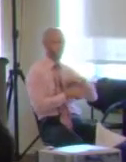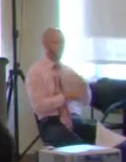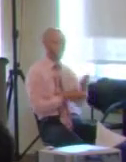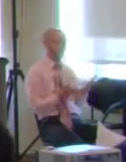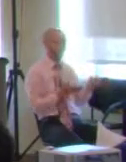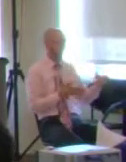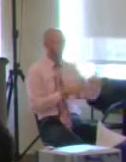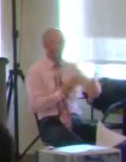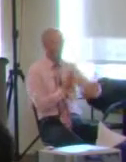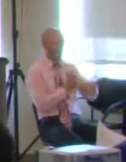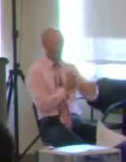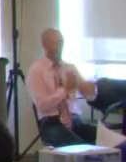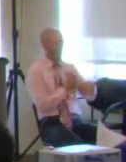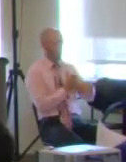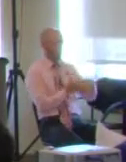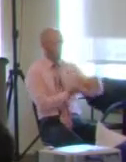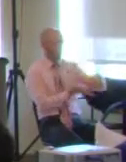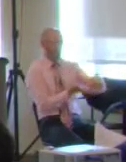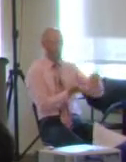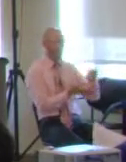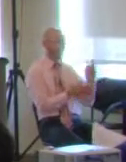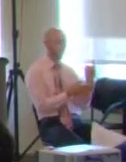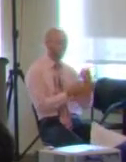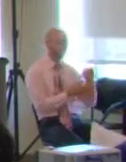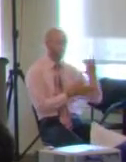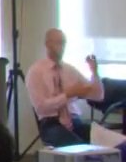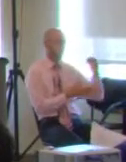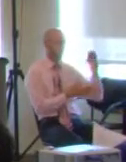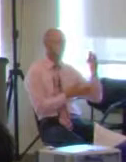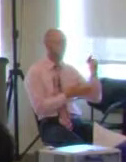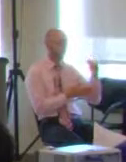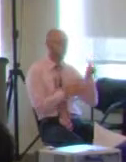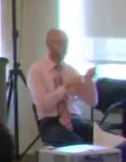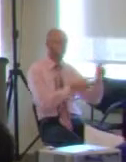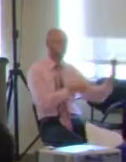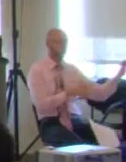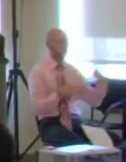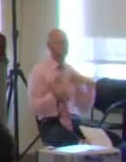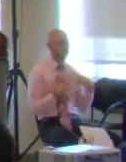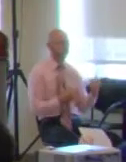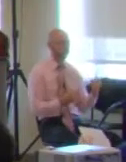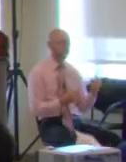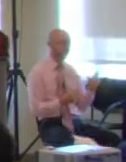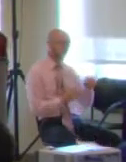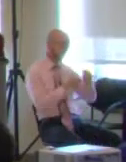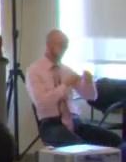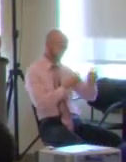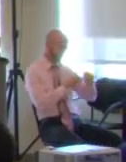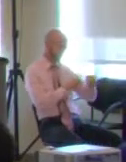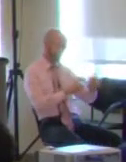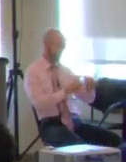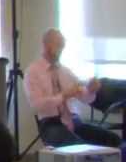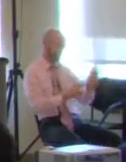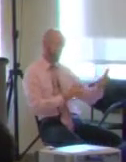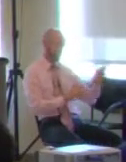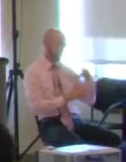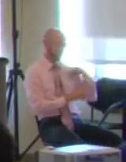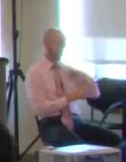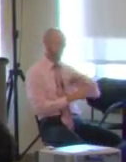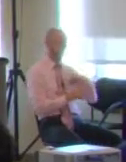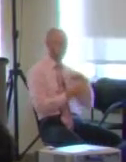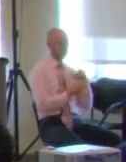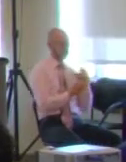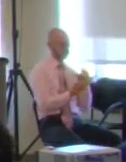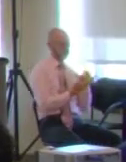while they're in recovery. And so you really want to look at their benefits package for treatment